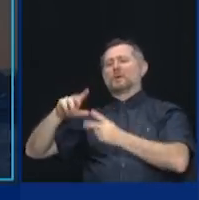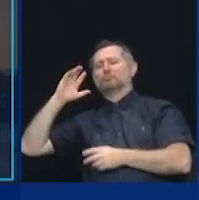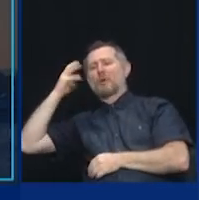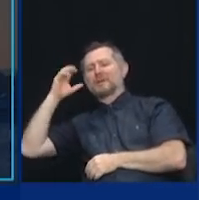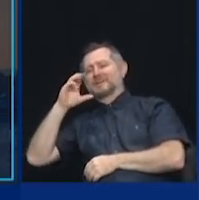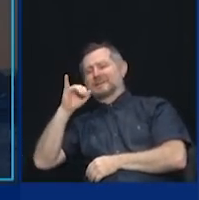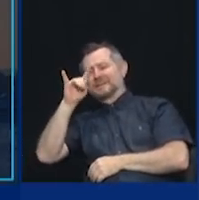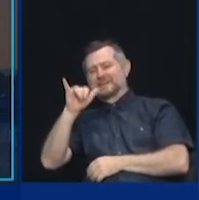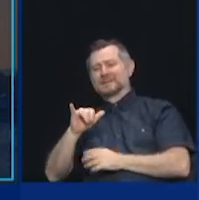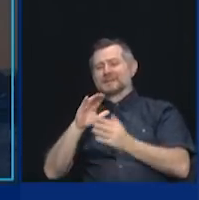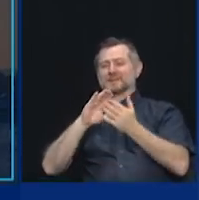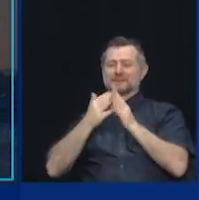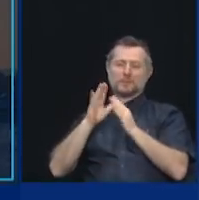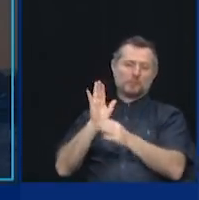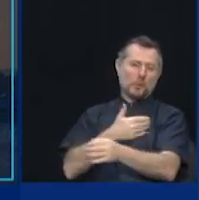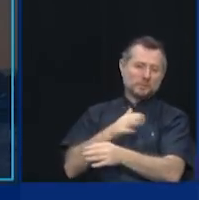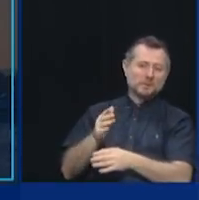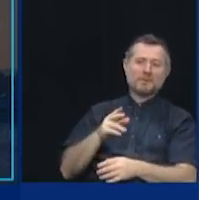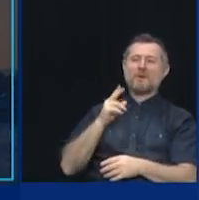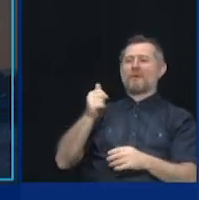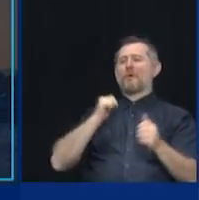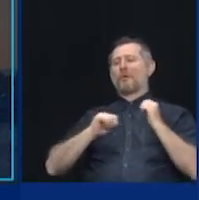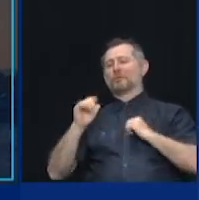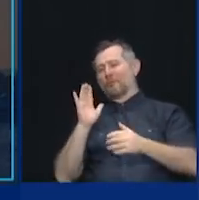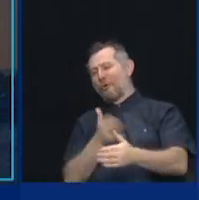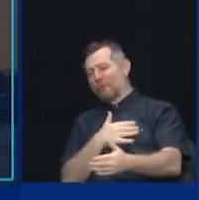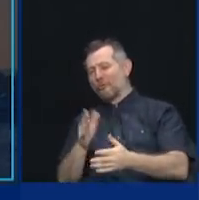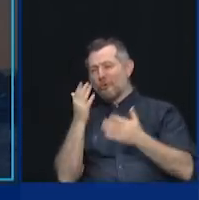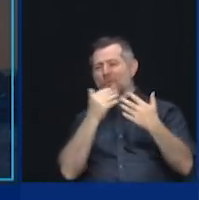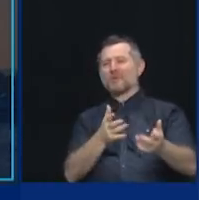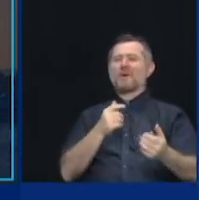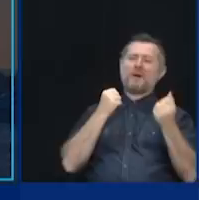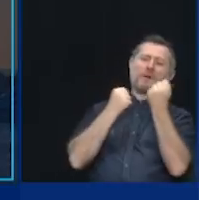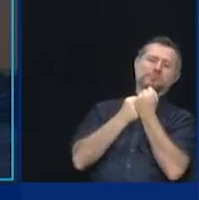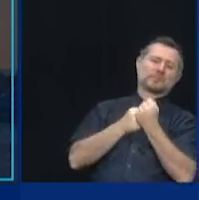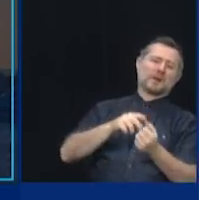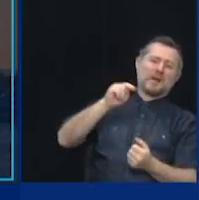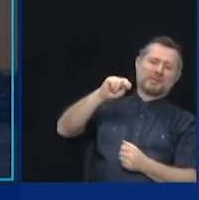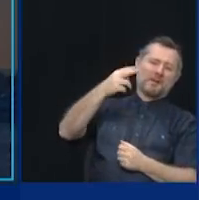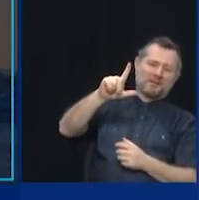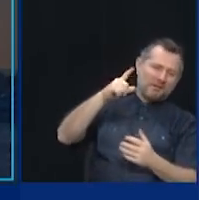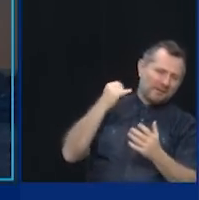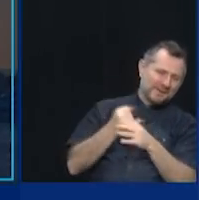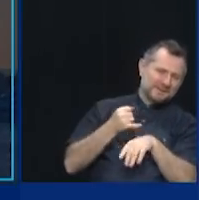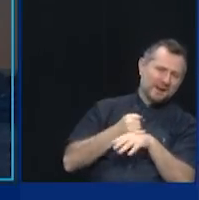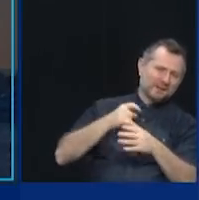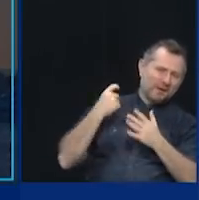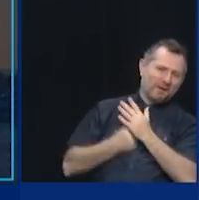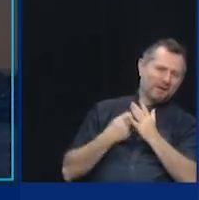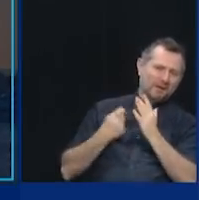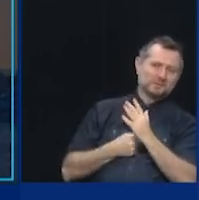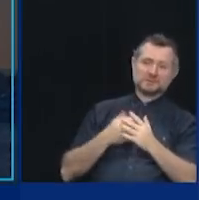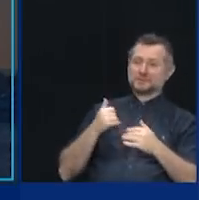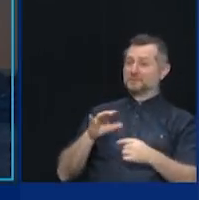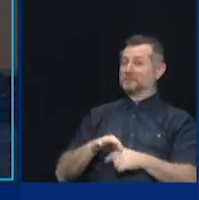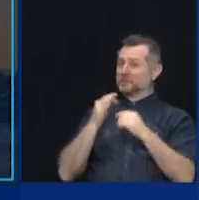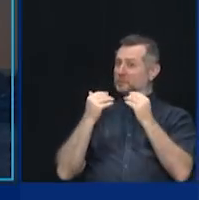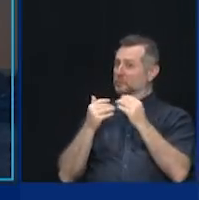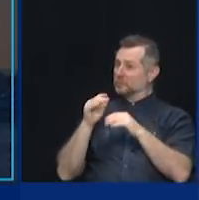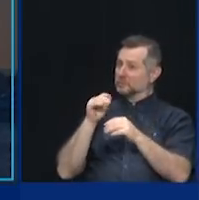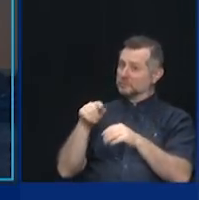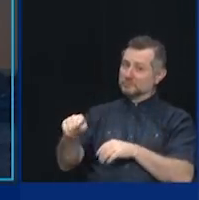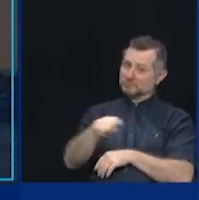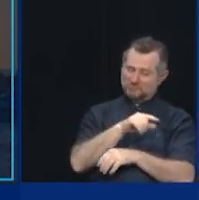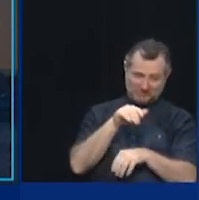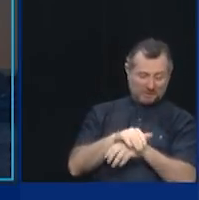concert. Go root for the Islanders, especially tonight. They have to win tonight. Go tonight.